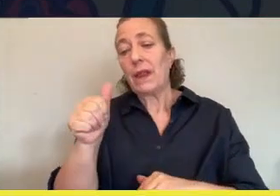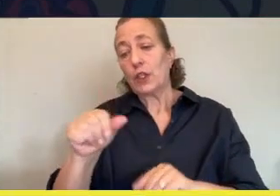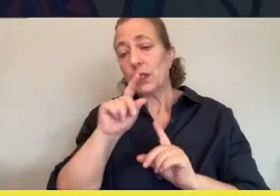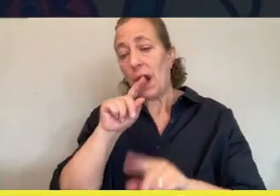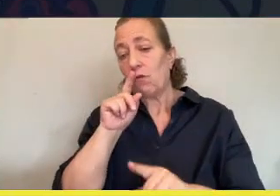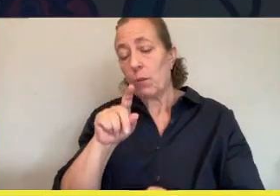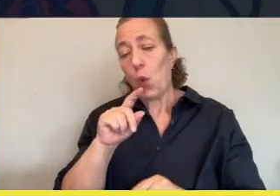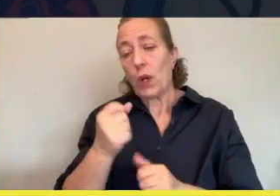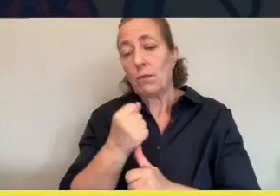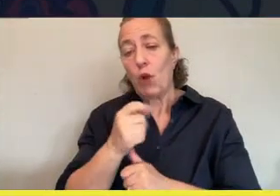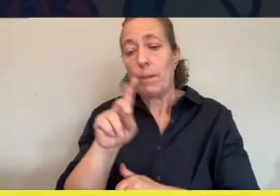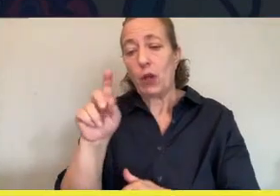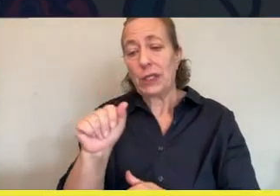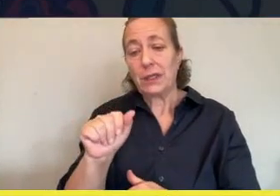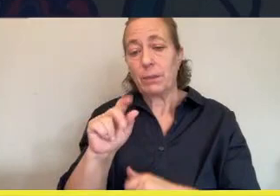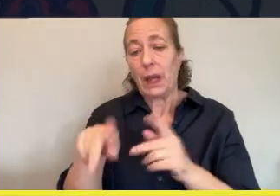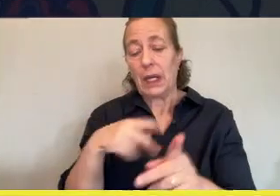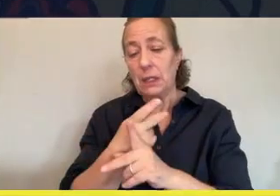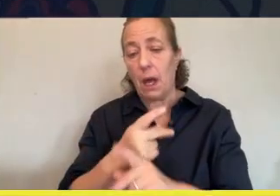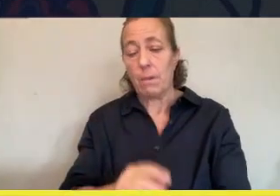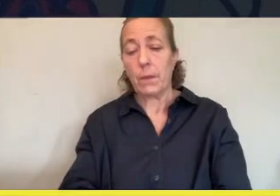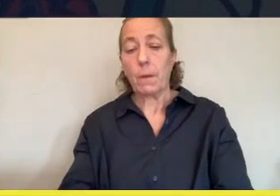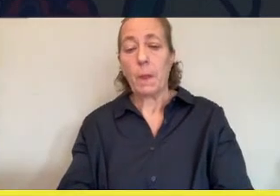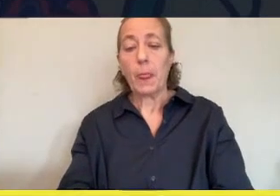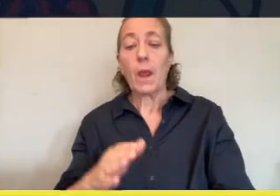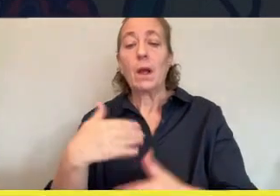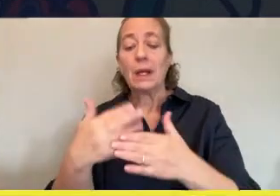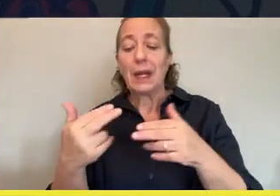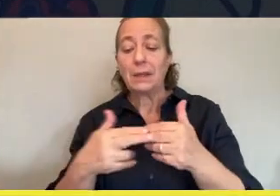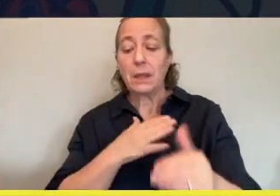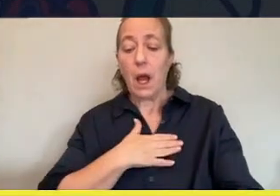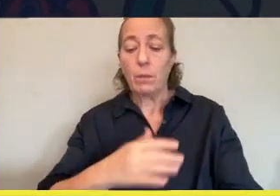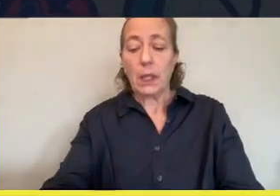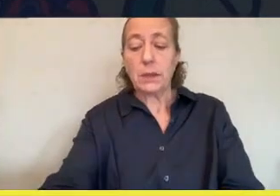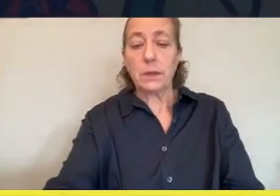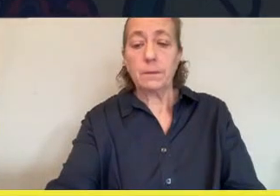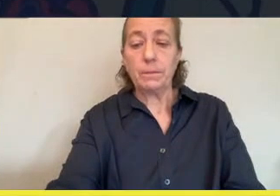primary disability type. Next slide, please.